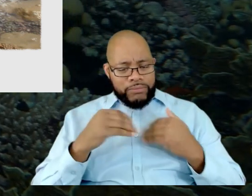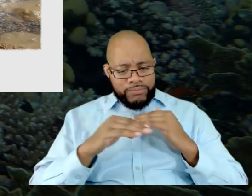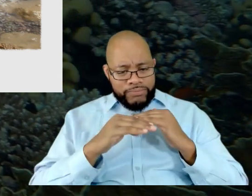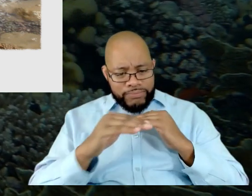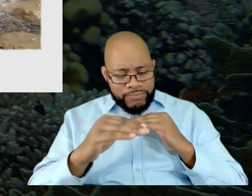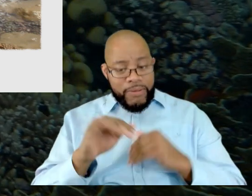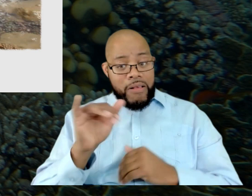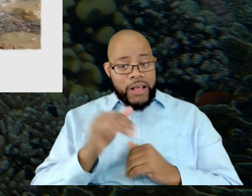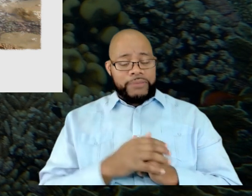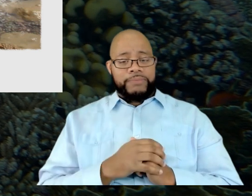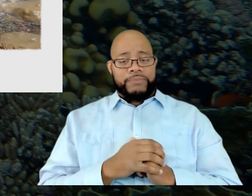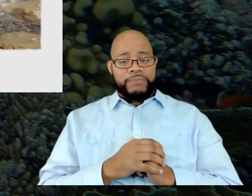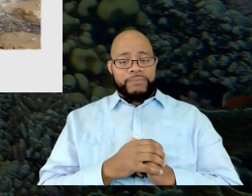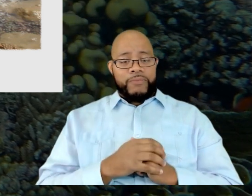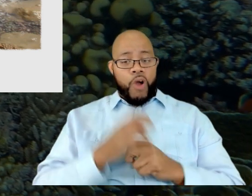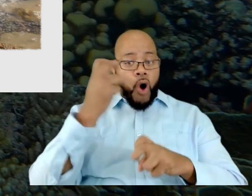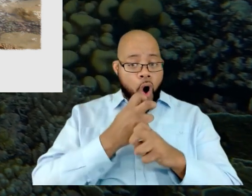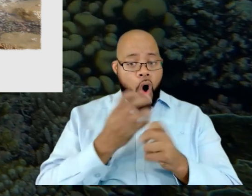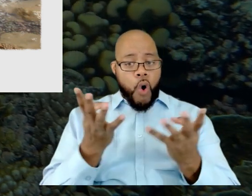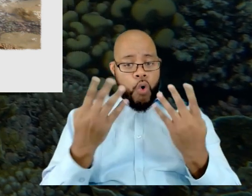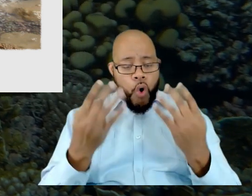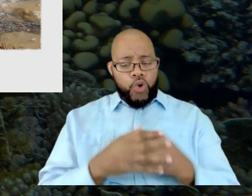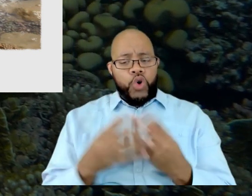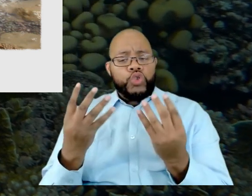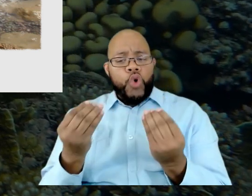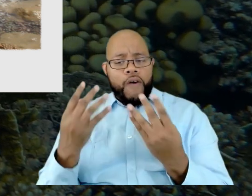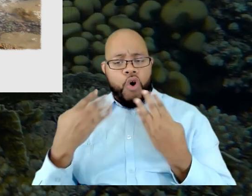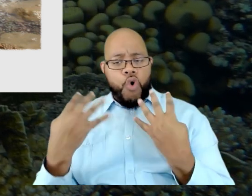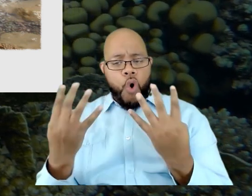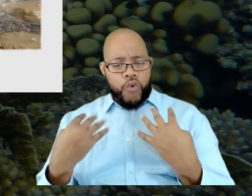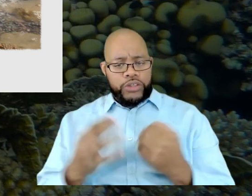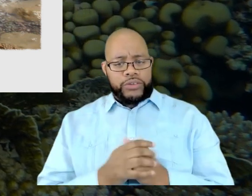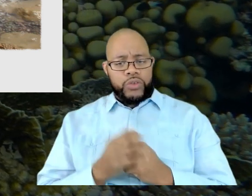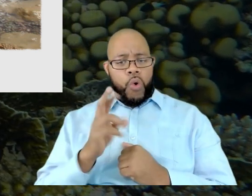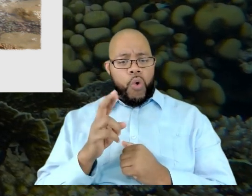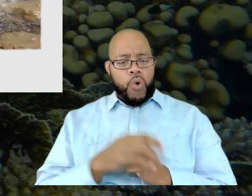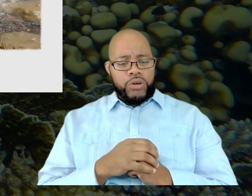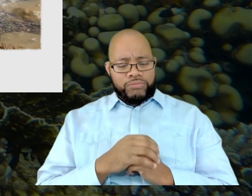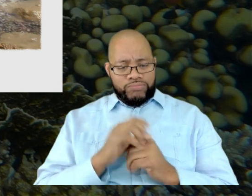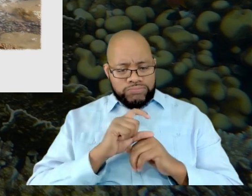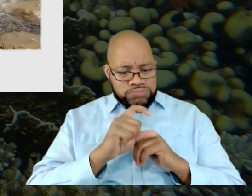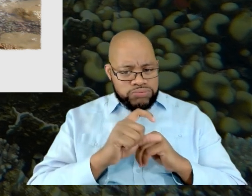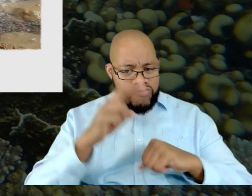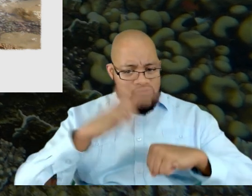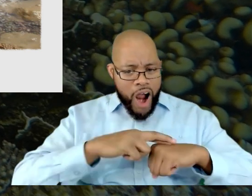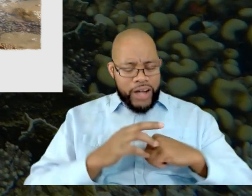such as hard corals, soft corals, coral rubble,